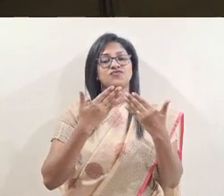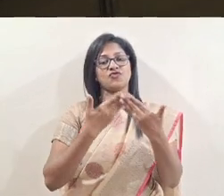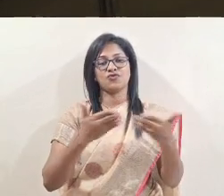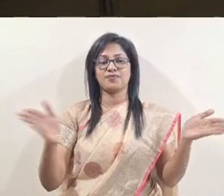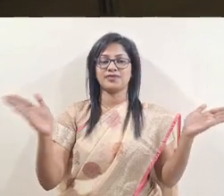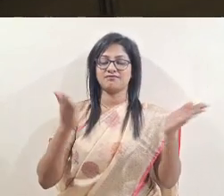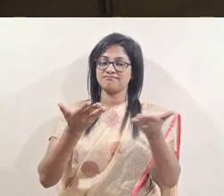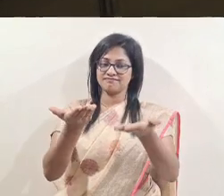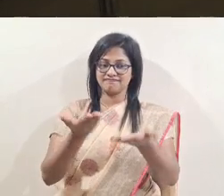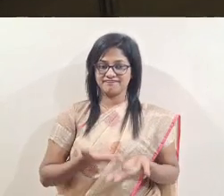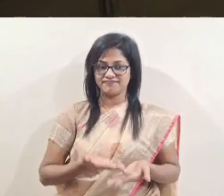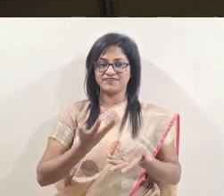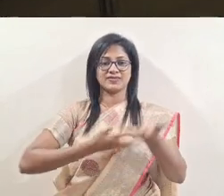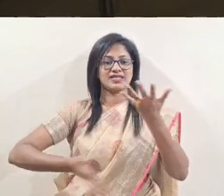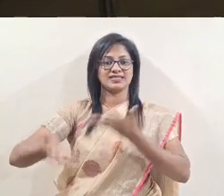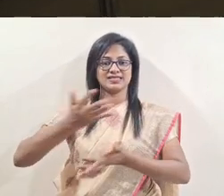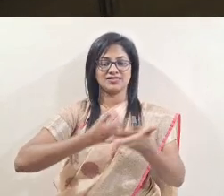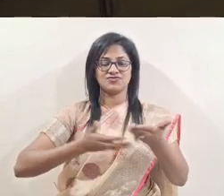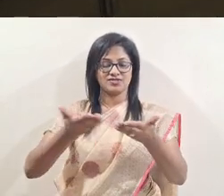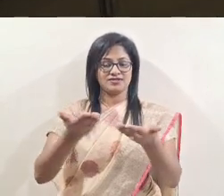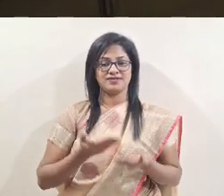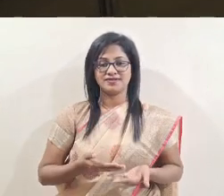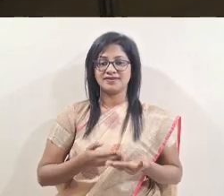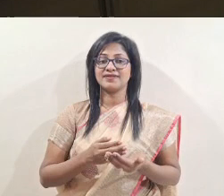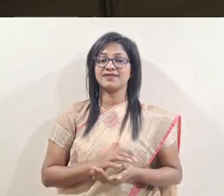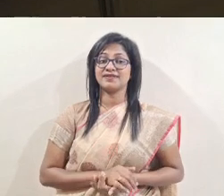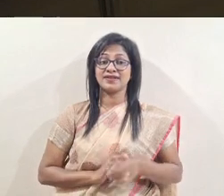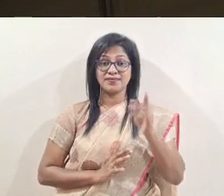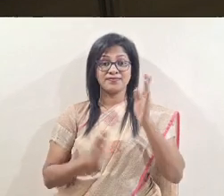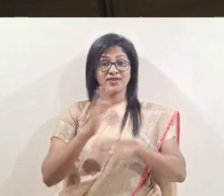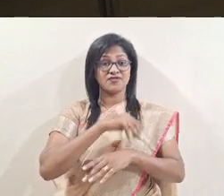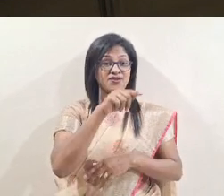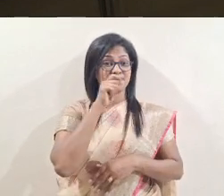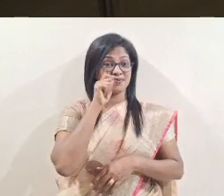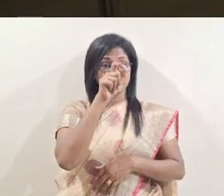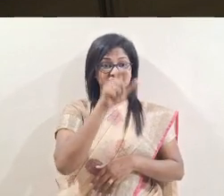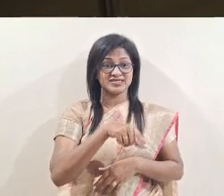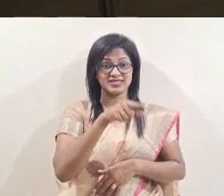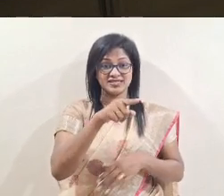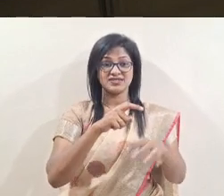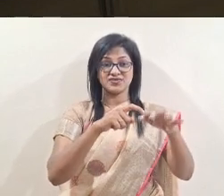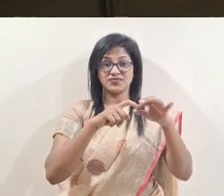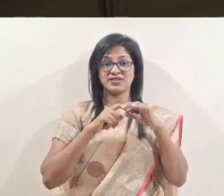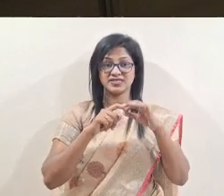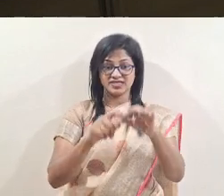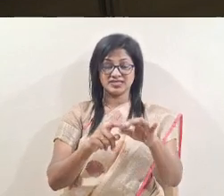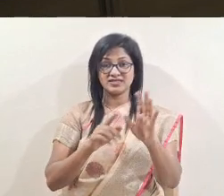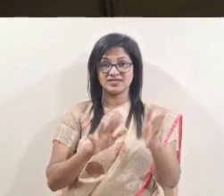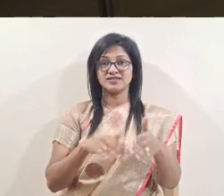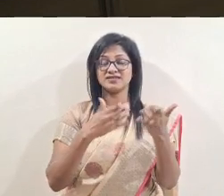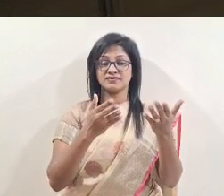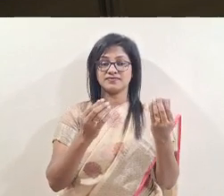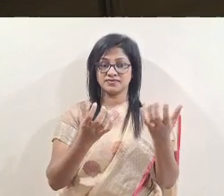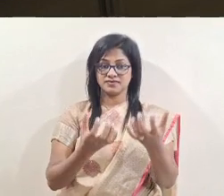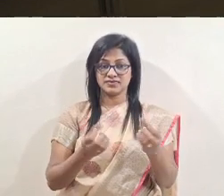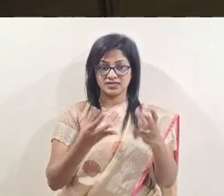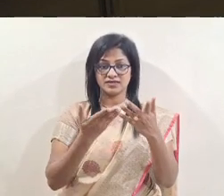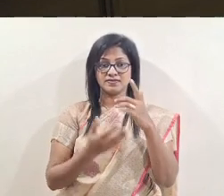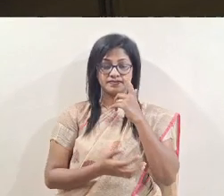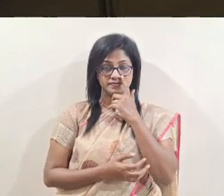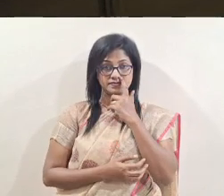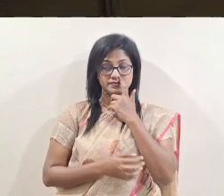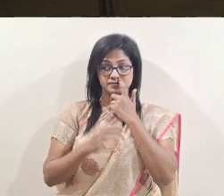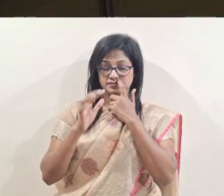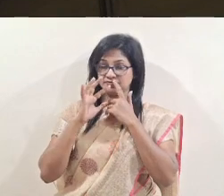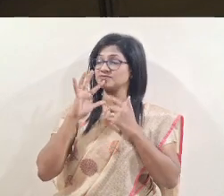for discussions. So the gentleman who was sitting here, you want to start? Sure. I had a question